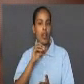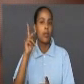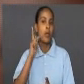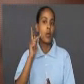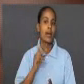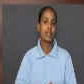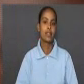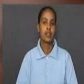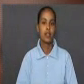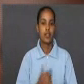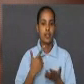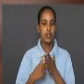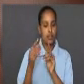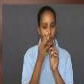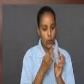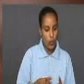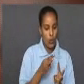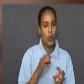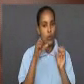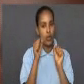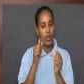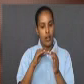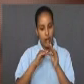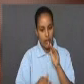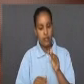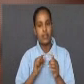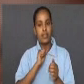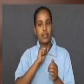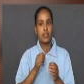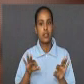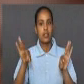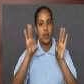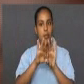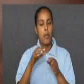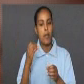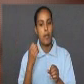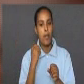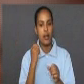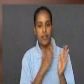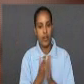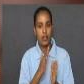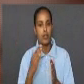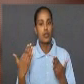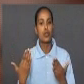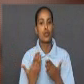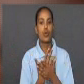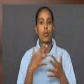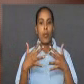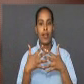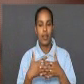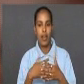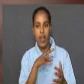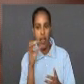polymers. In this way, we can reduce the demand for manufacturing new materials